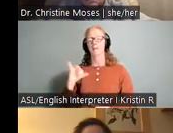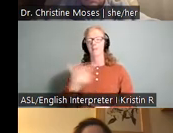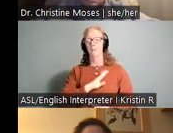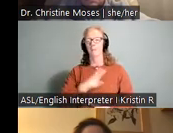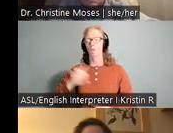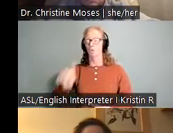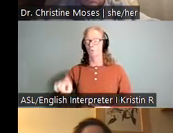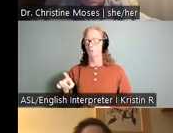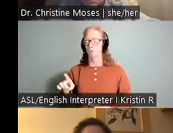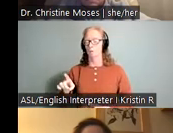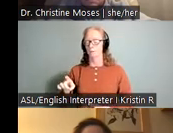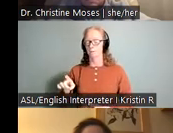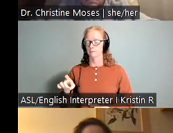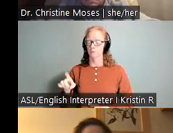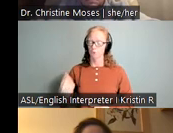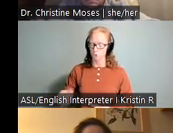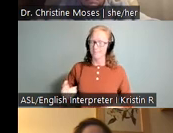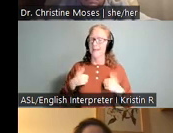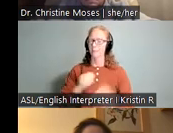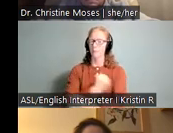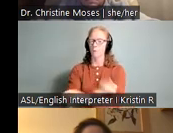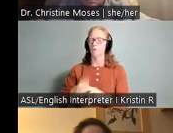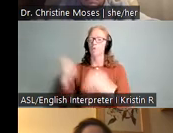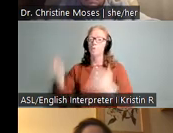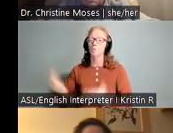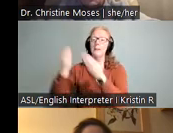should have the authority to